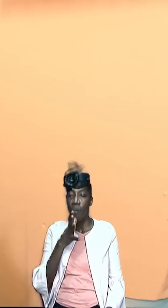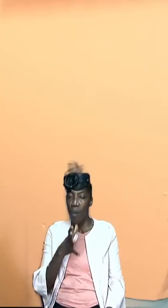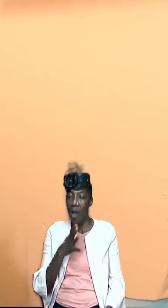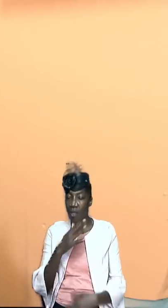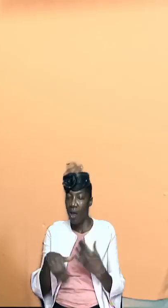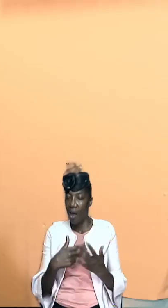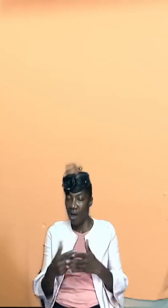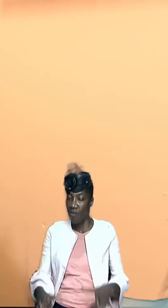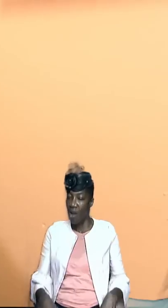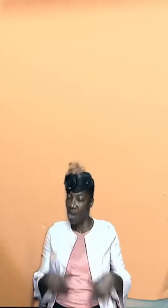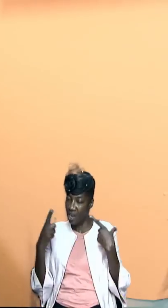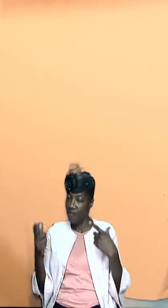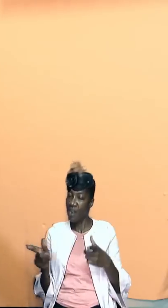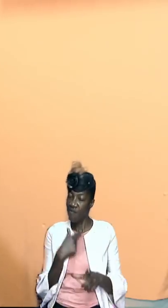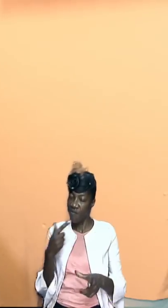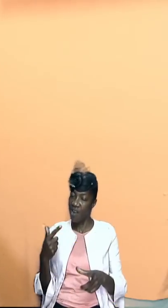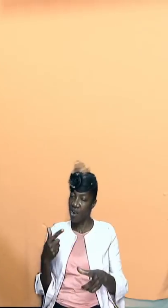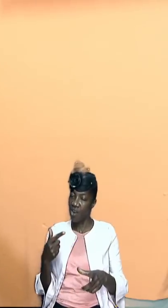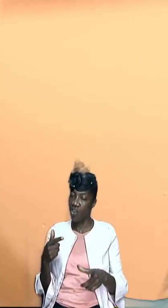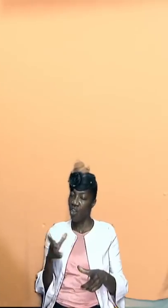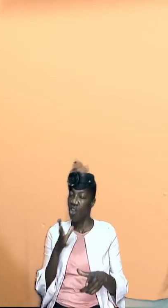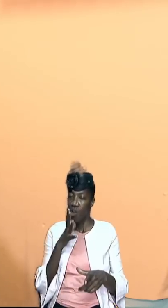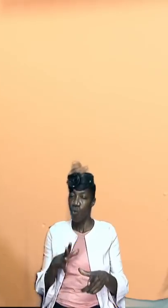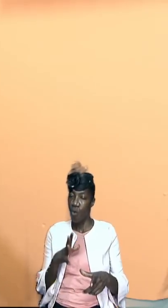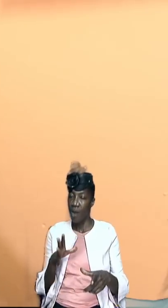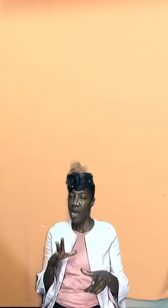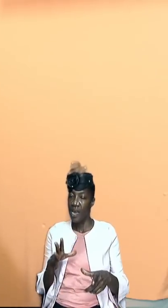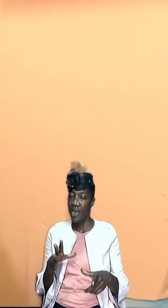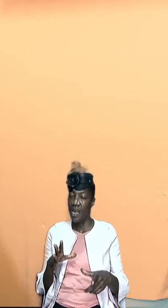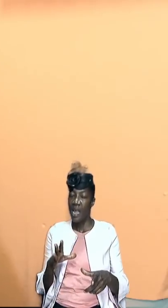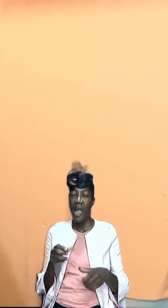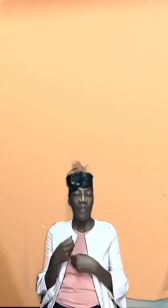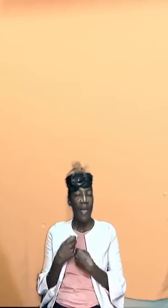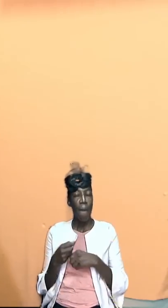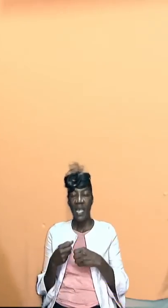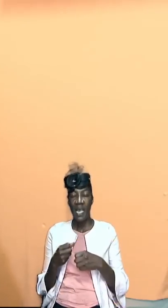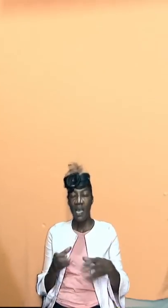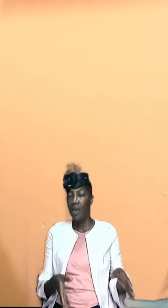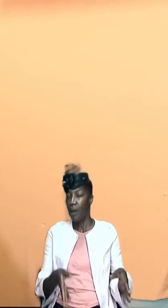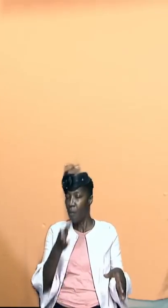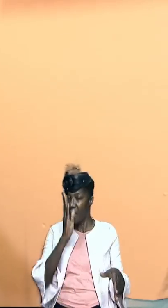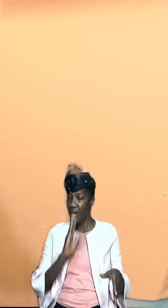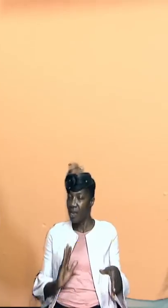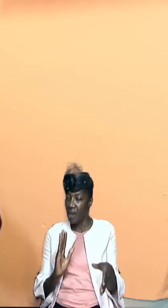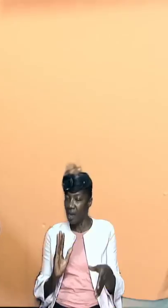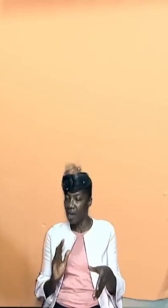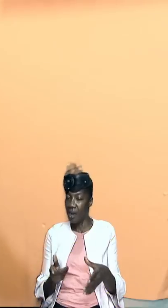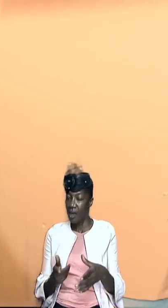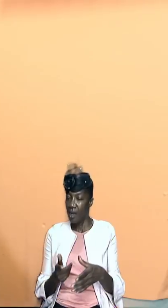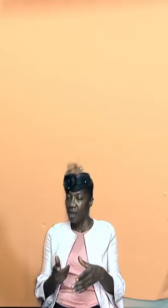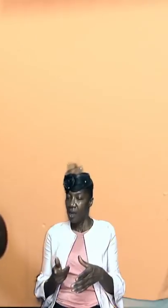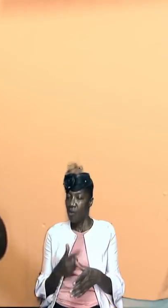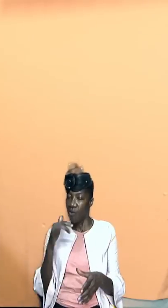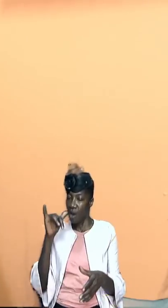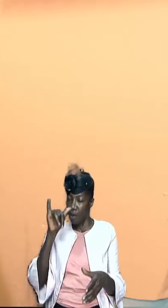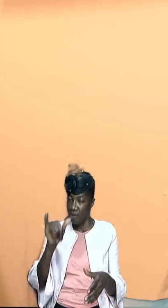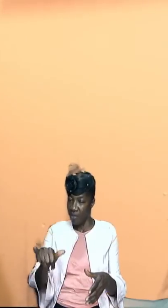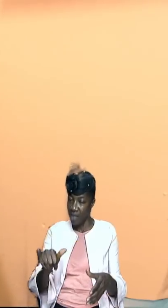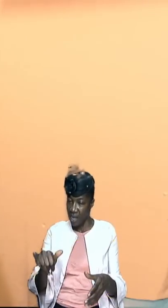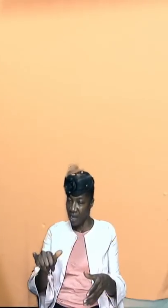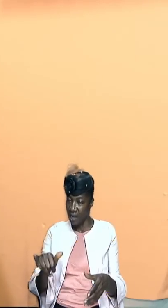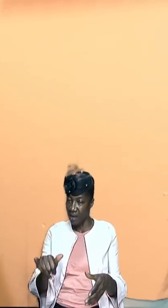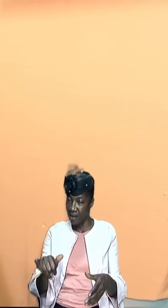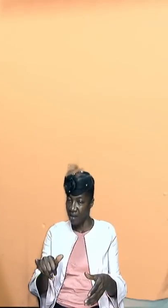the first woman. And they were made by Almighty God. And it is from that